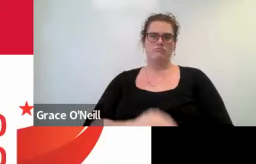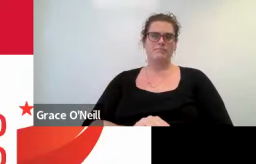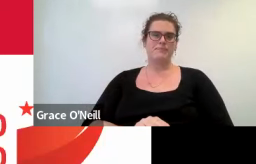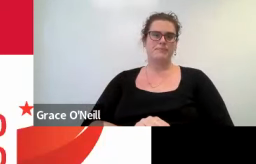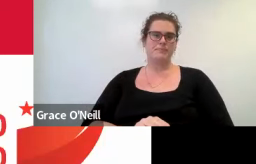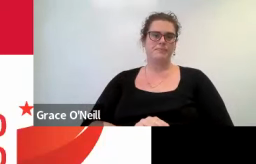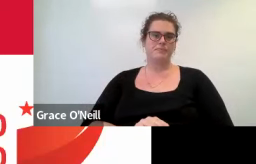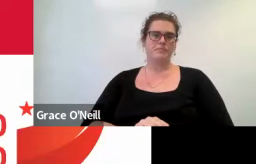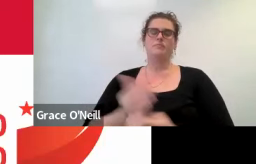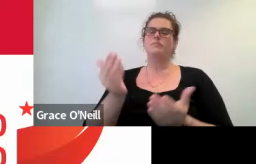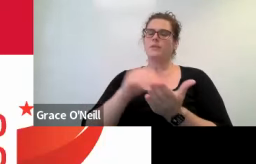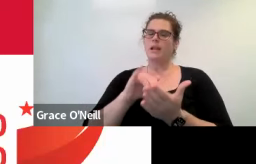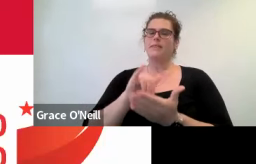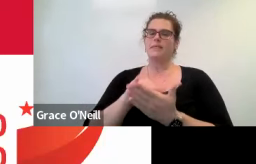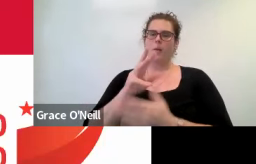again at the time.